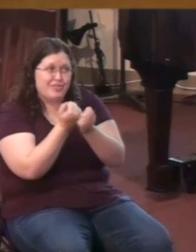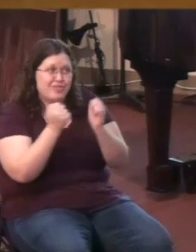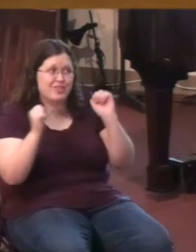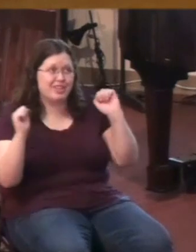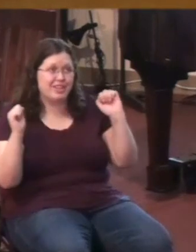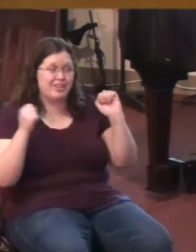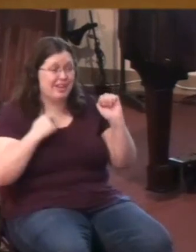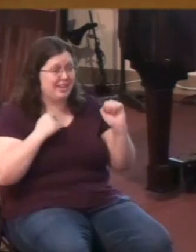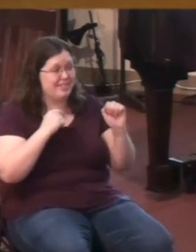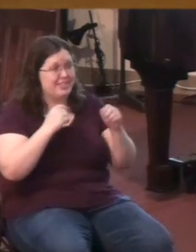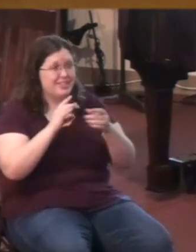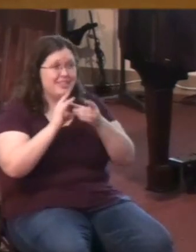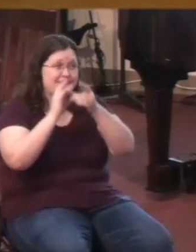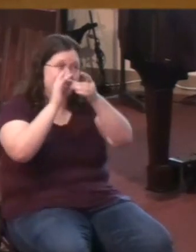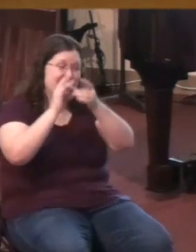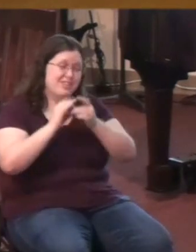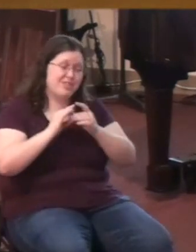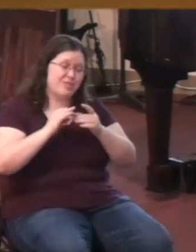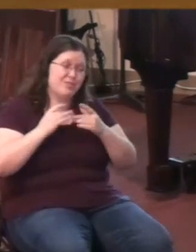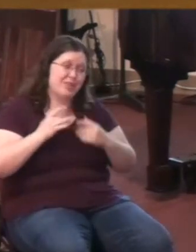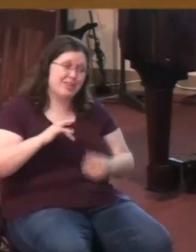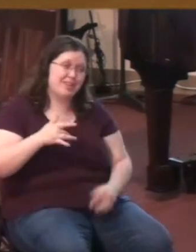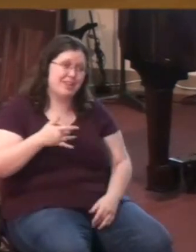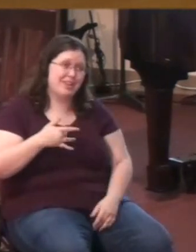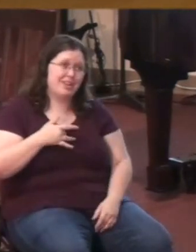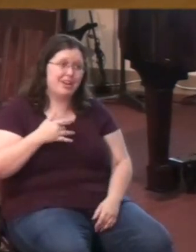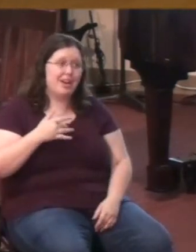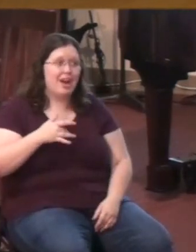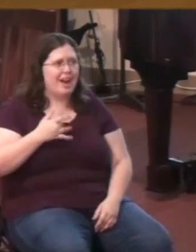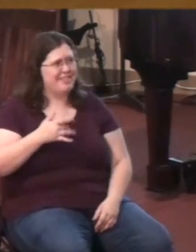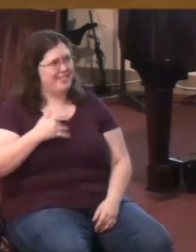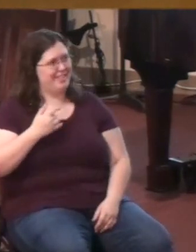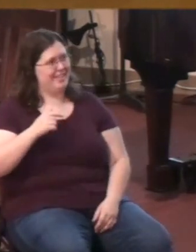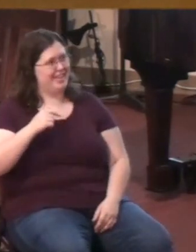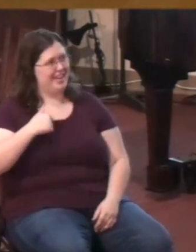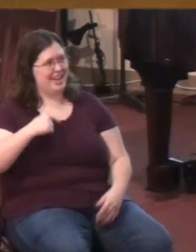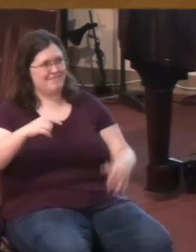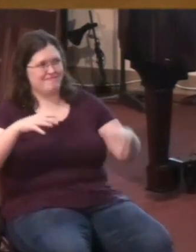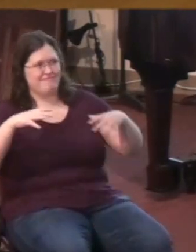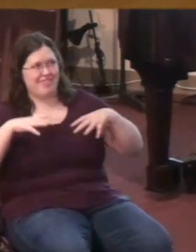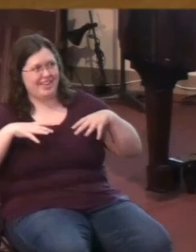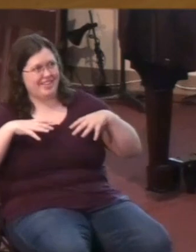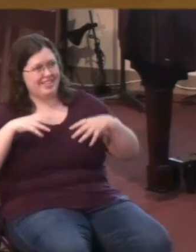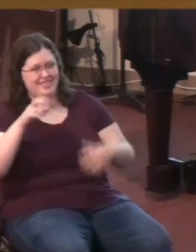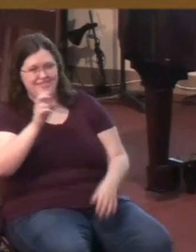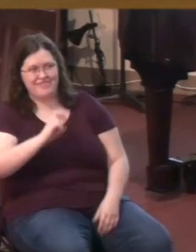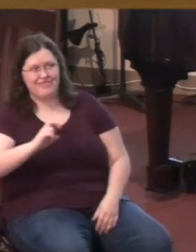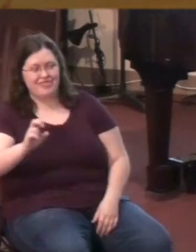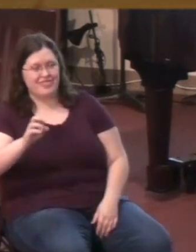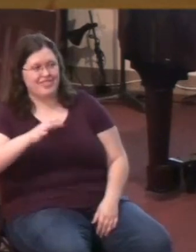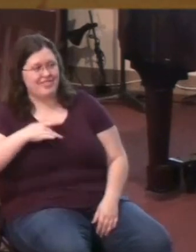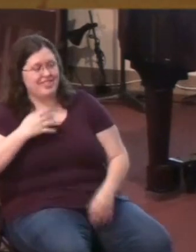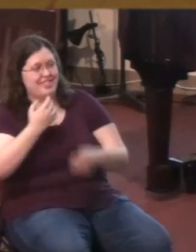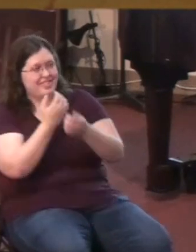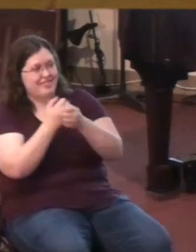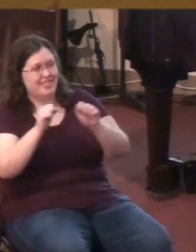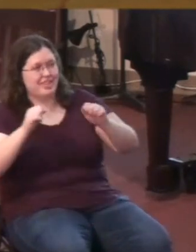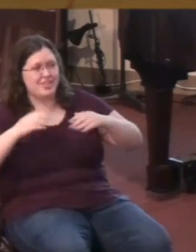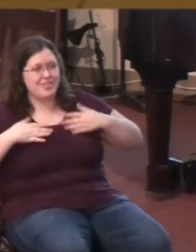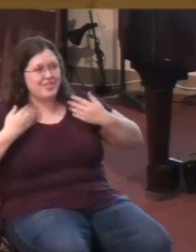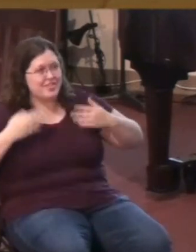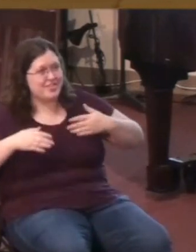was connected to my heart. And I'm like, I feel like I'm on vacation. I feel like the freedom and the joy that I feel